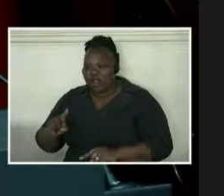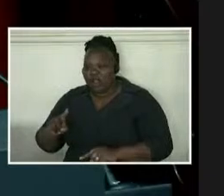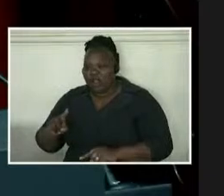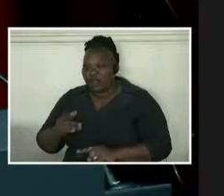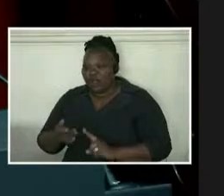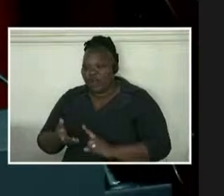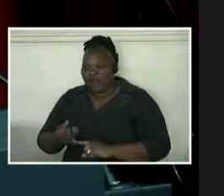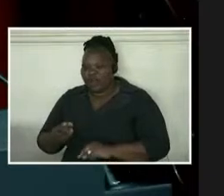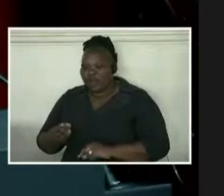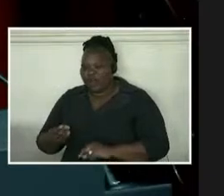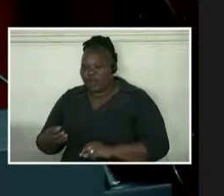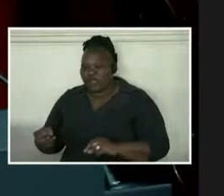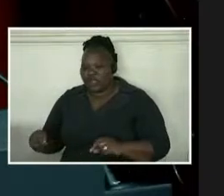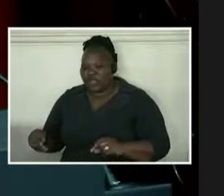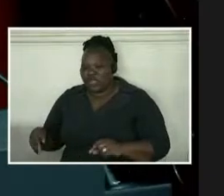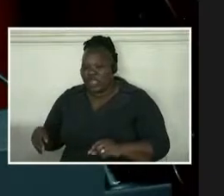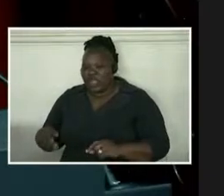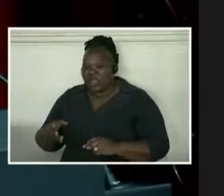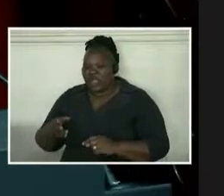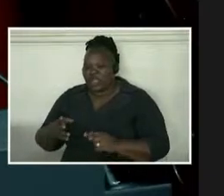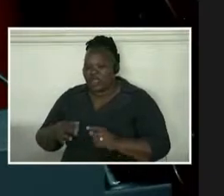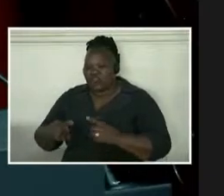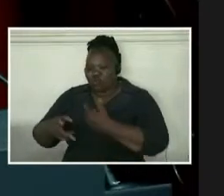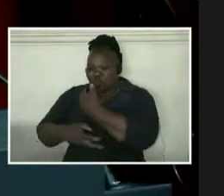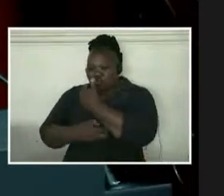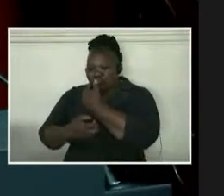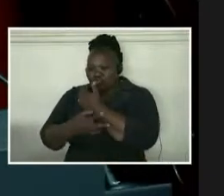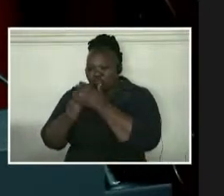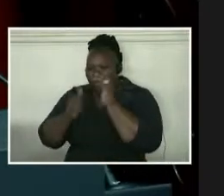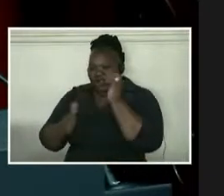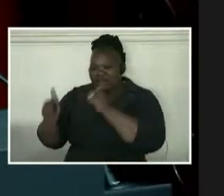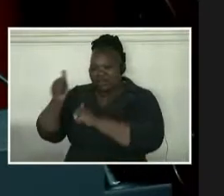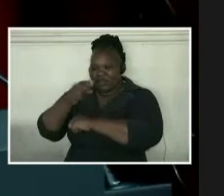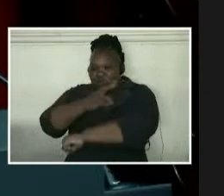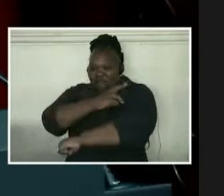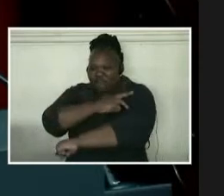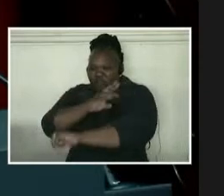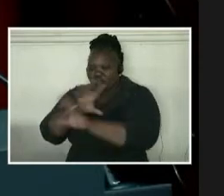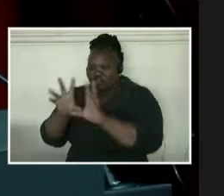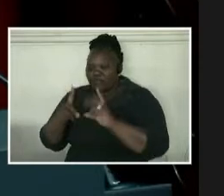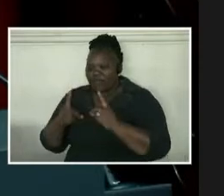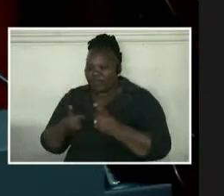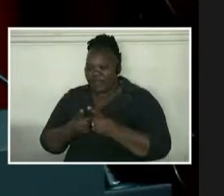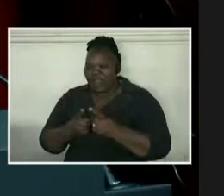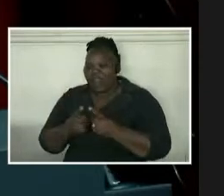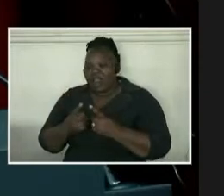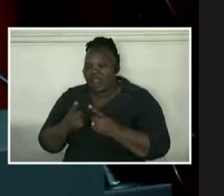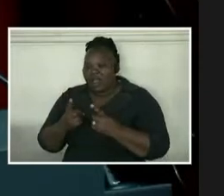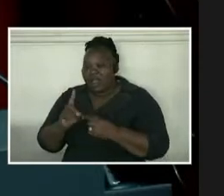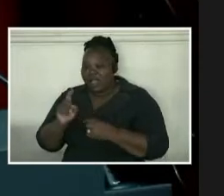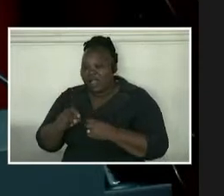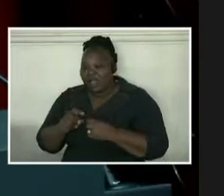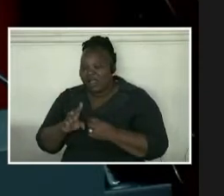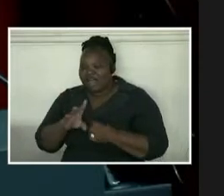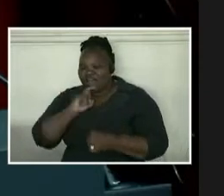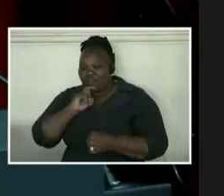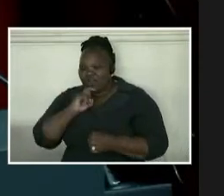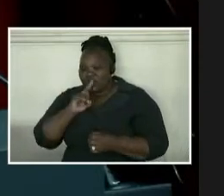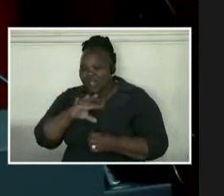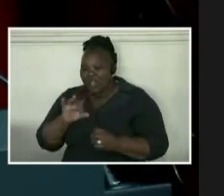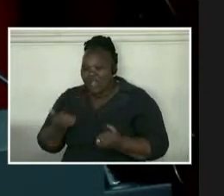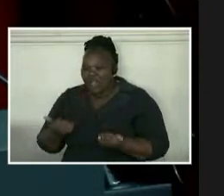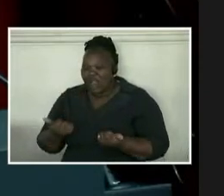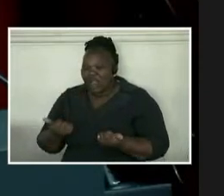way into the pockets of these senior officials within the department the department disposed almost his entire vehicle